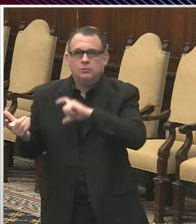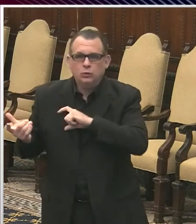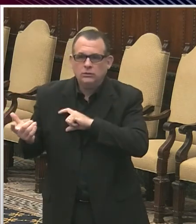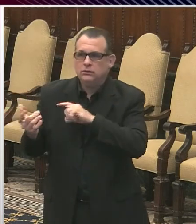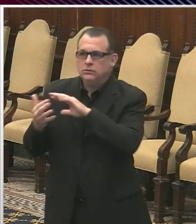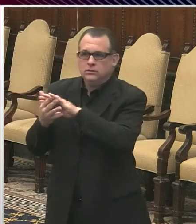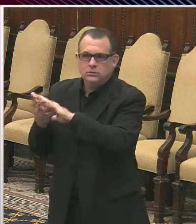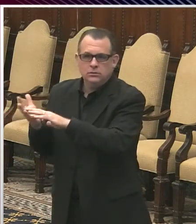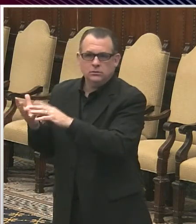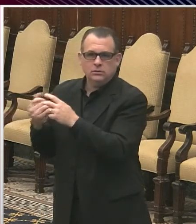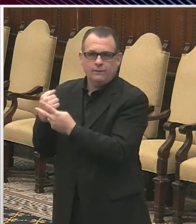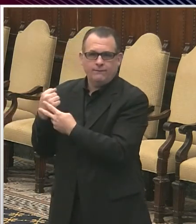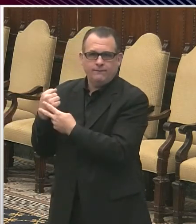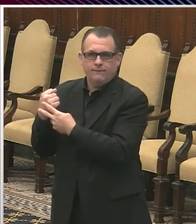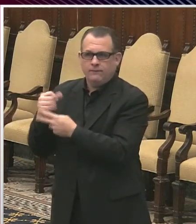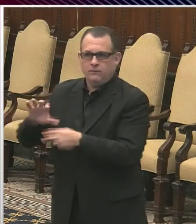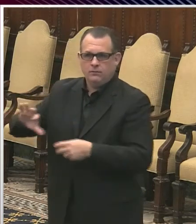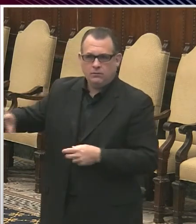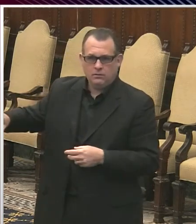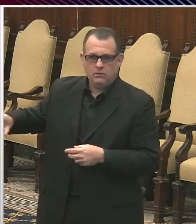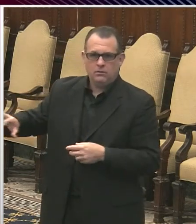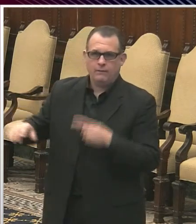masks at this point. So,